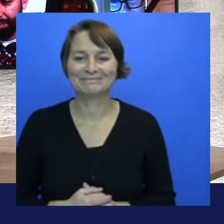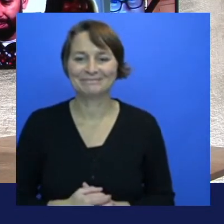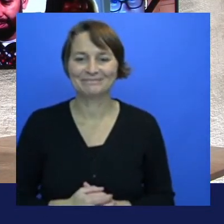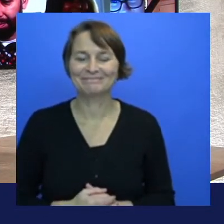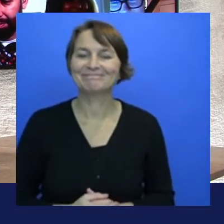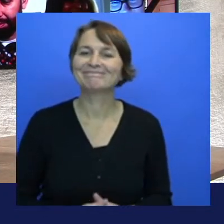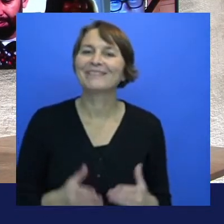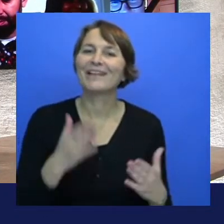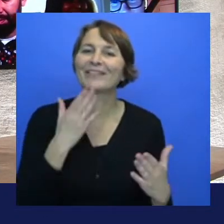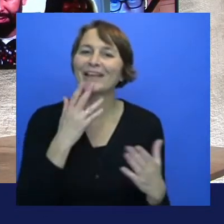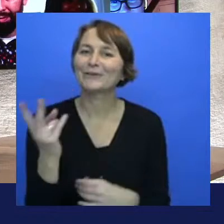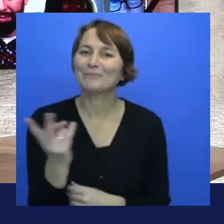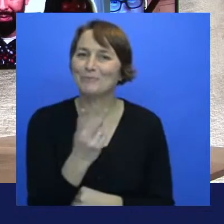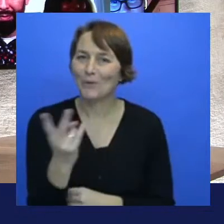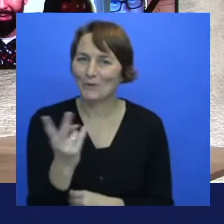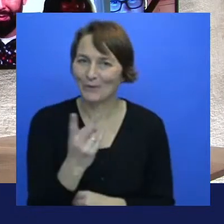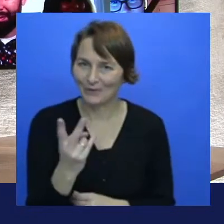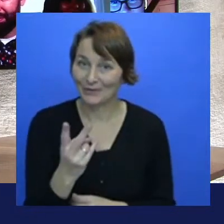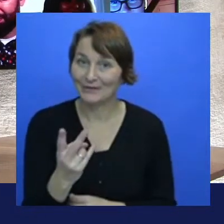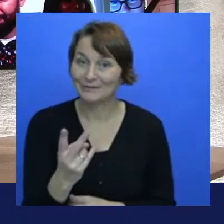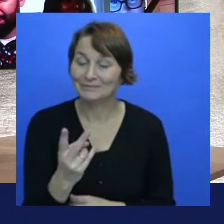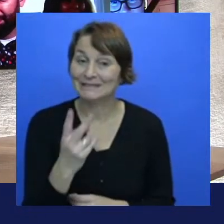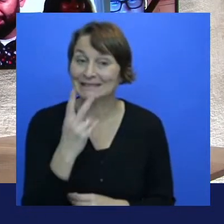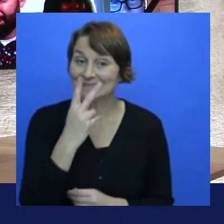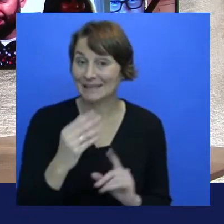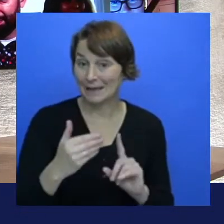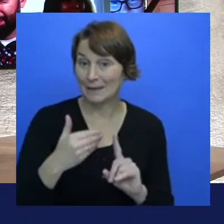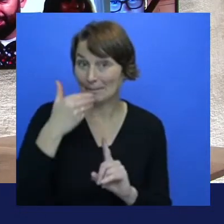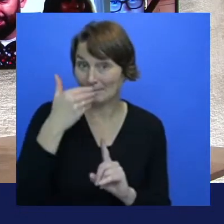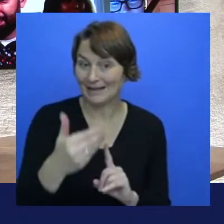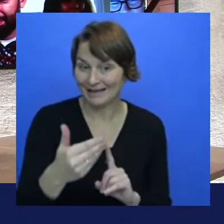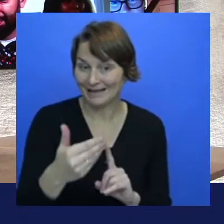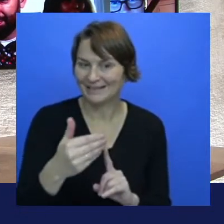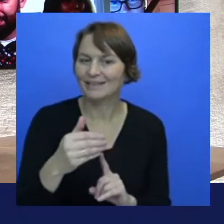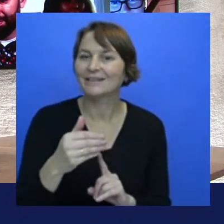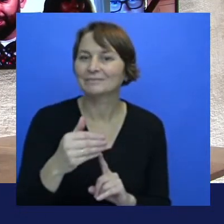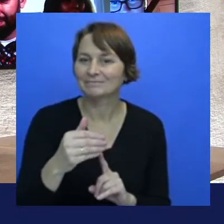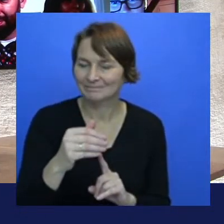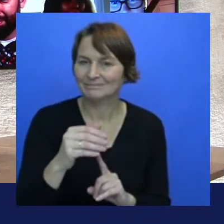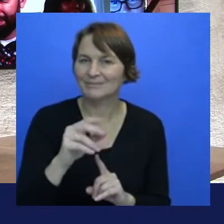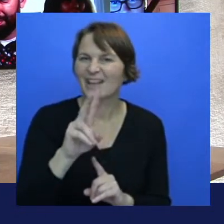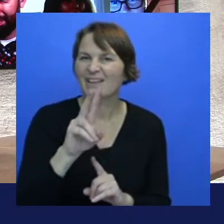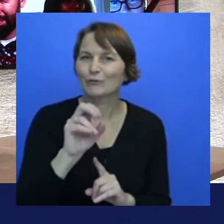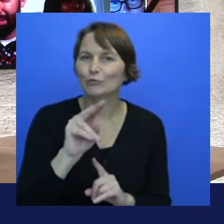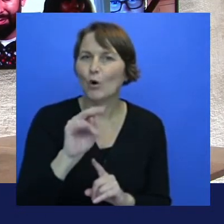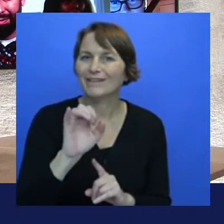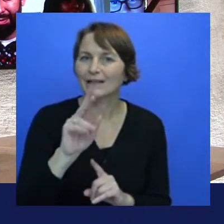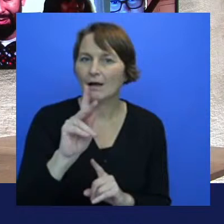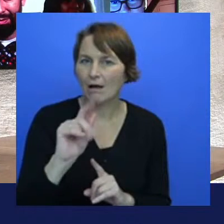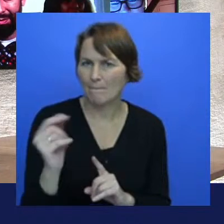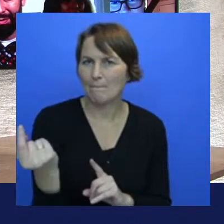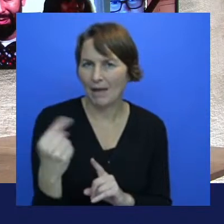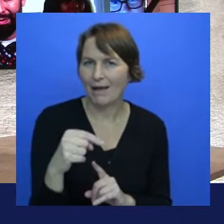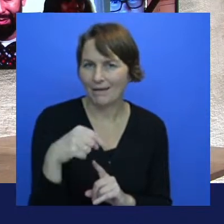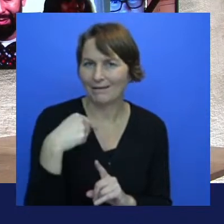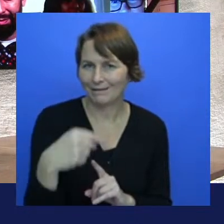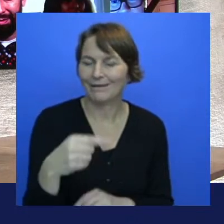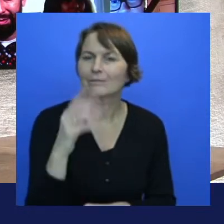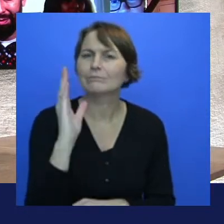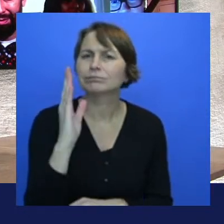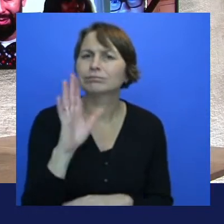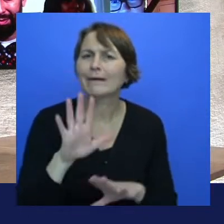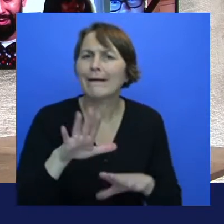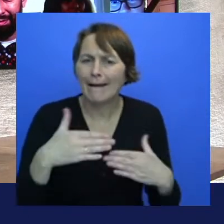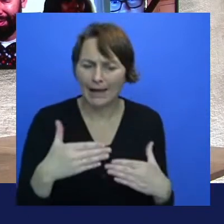much again, and we will see Marion back later in the show to talk a little bit more about building custom